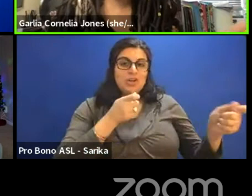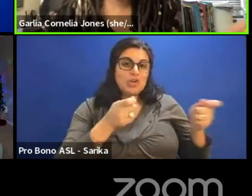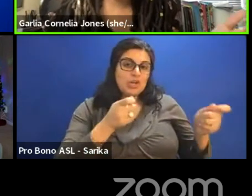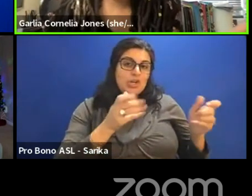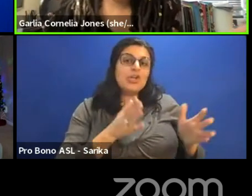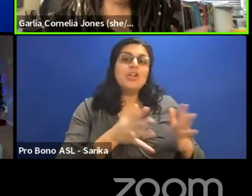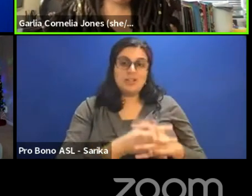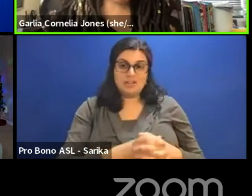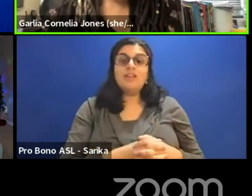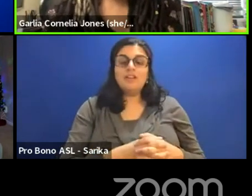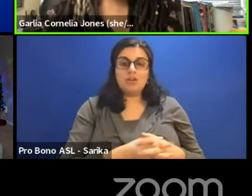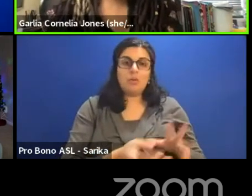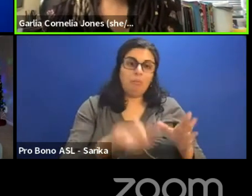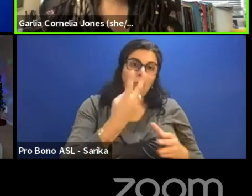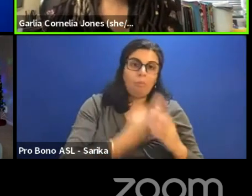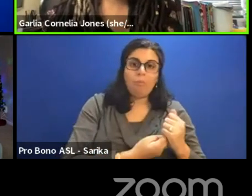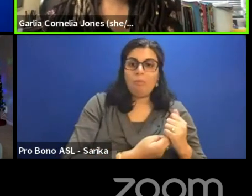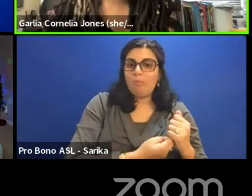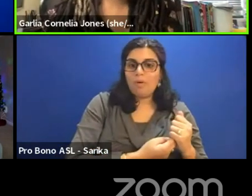the two artistic directors,